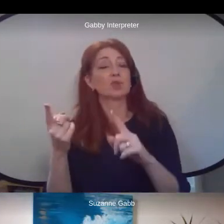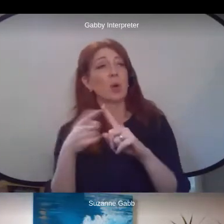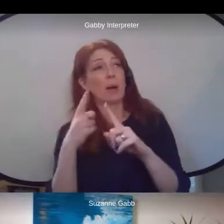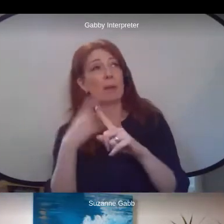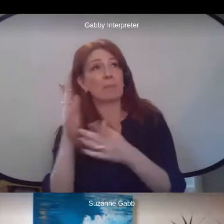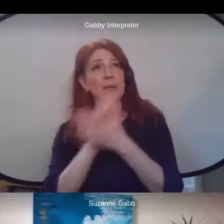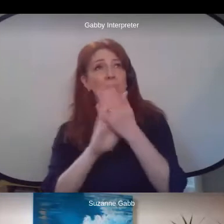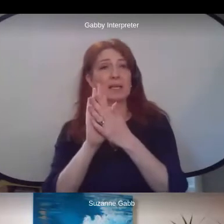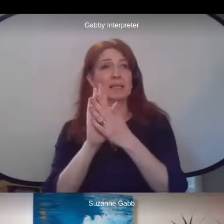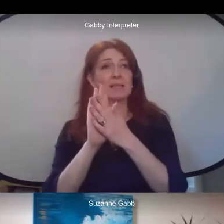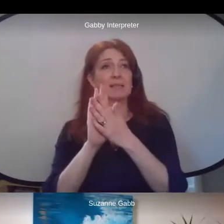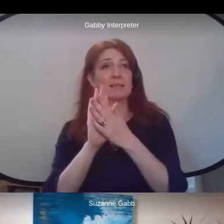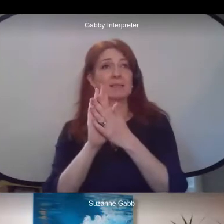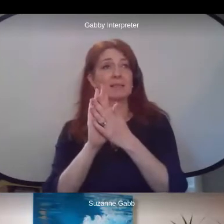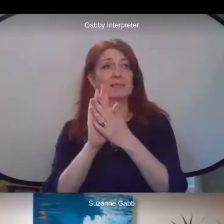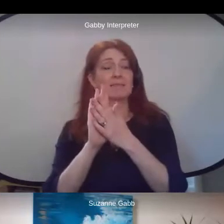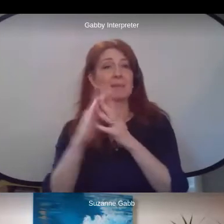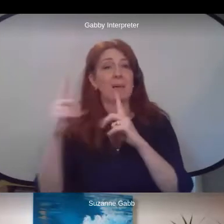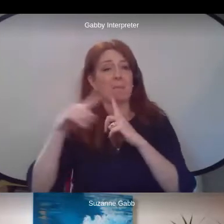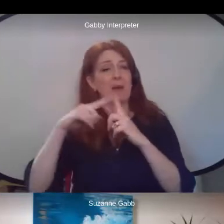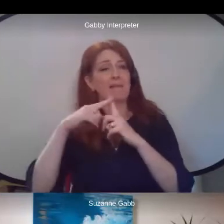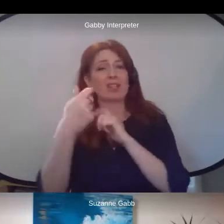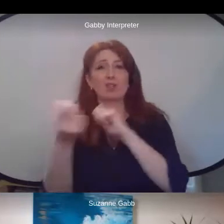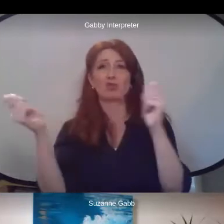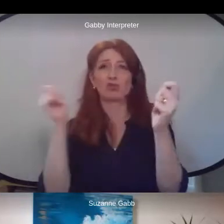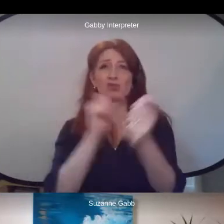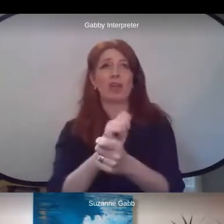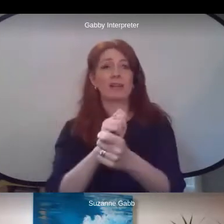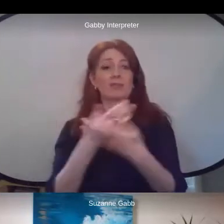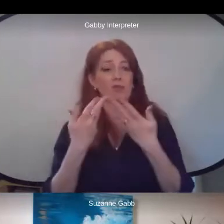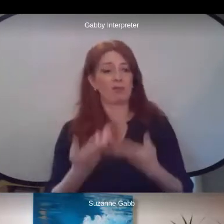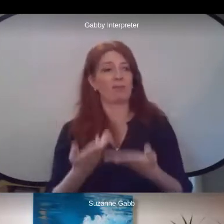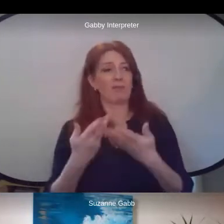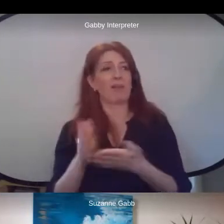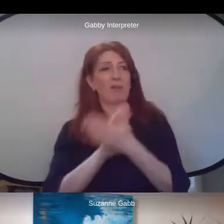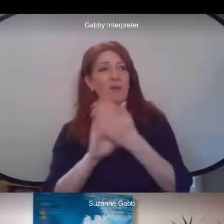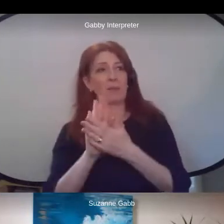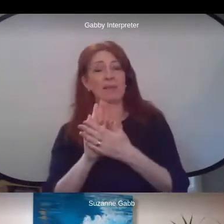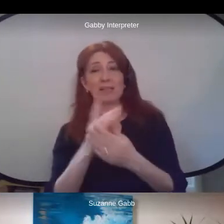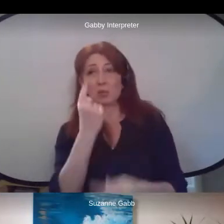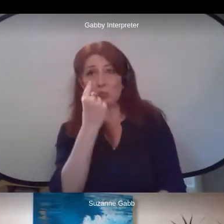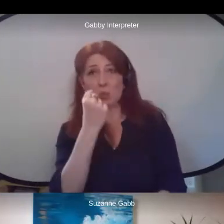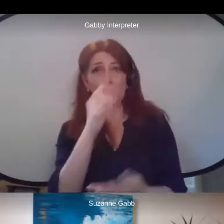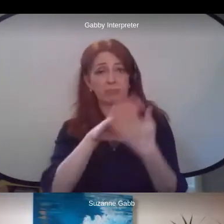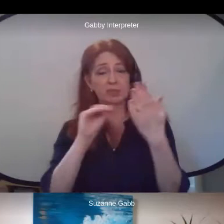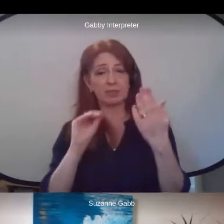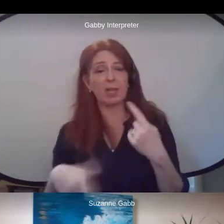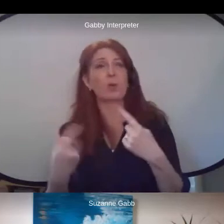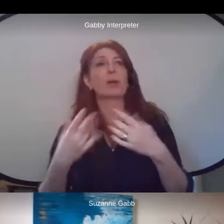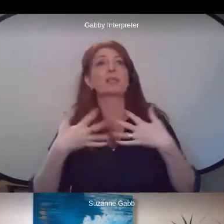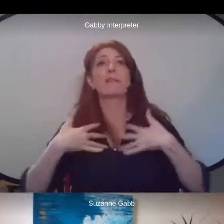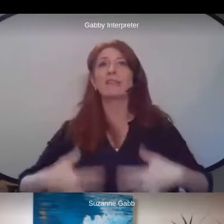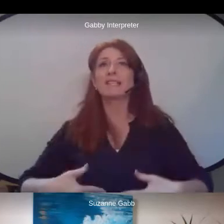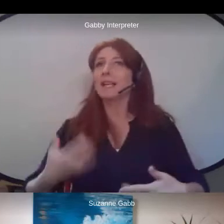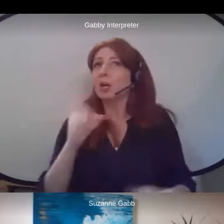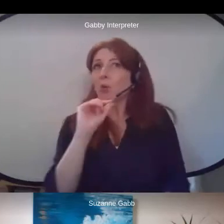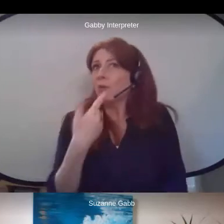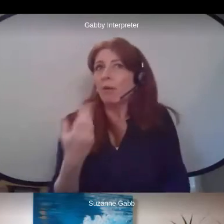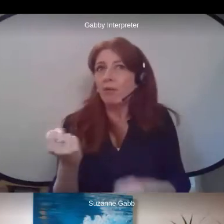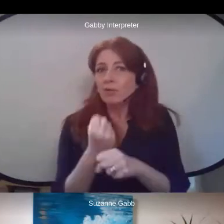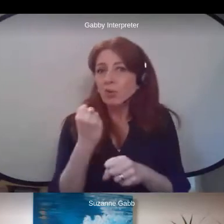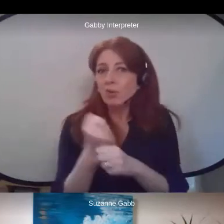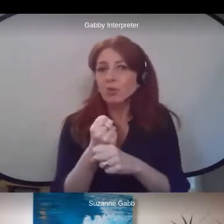benefits of just bringing people together, and obviously the current climate has taken the ability of doing so physically, taking that out of the equation, and